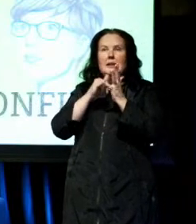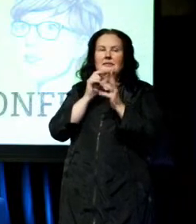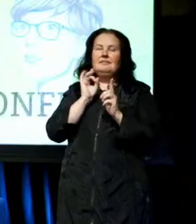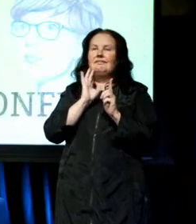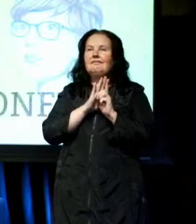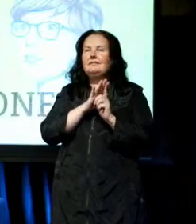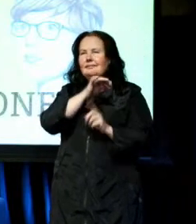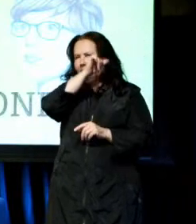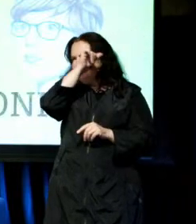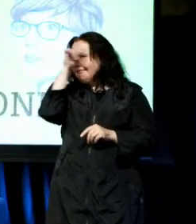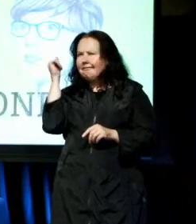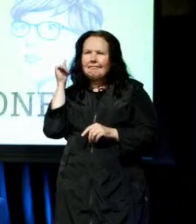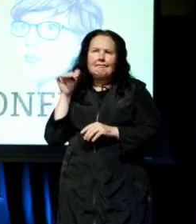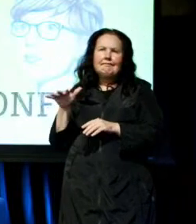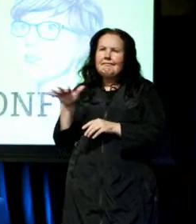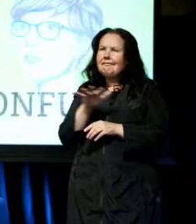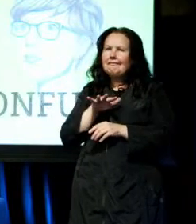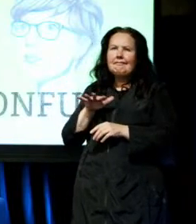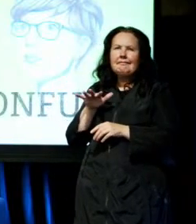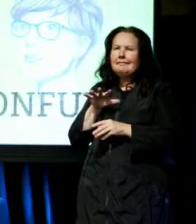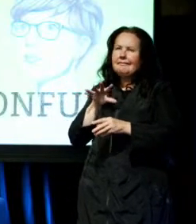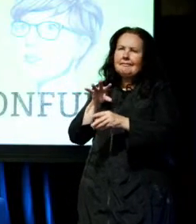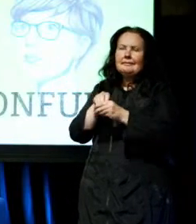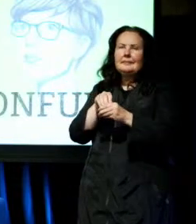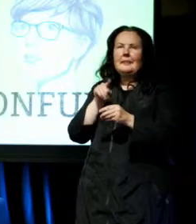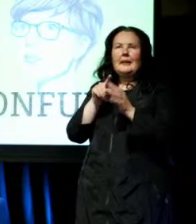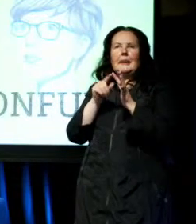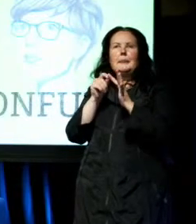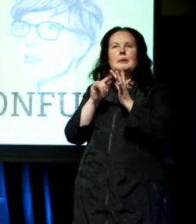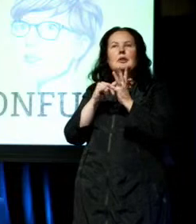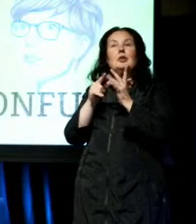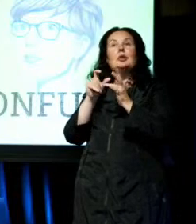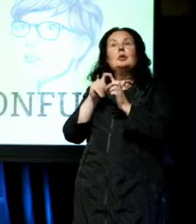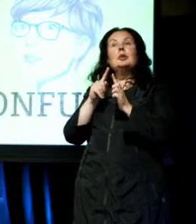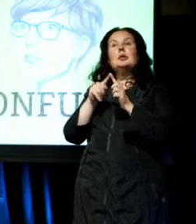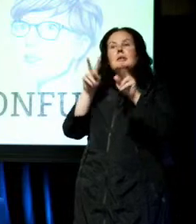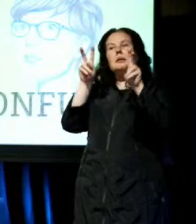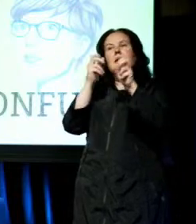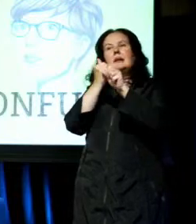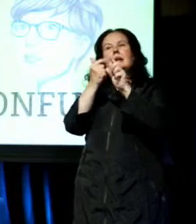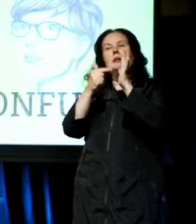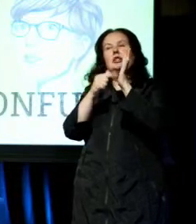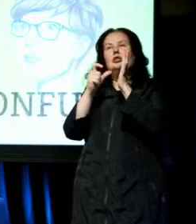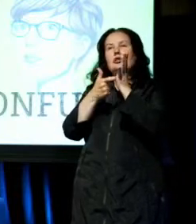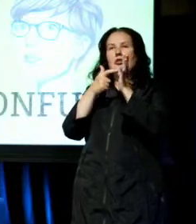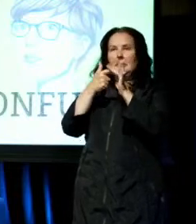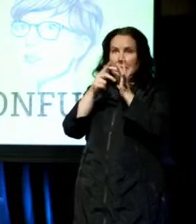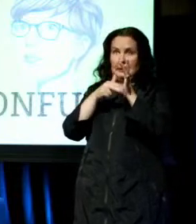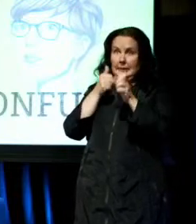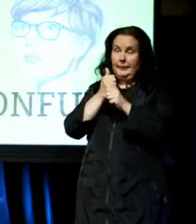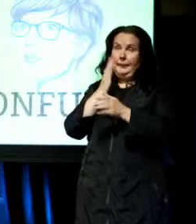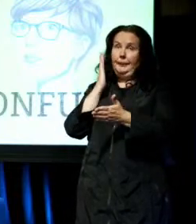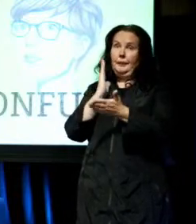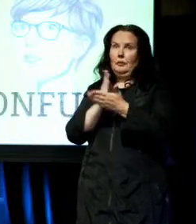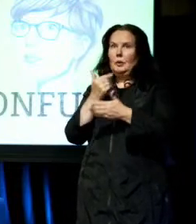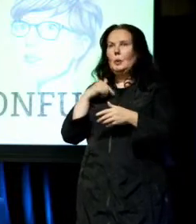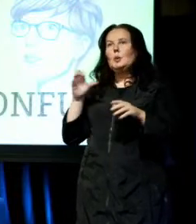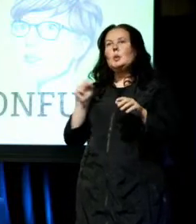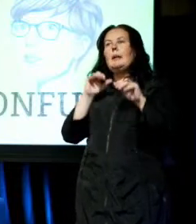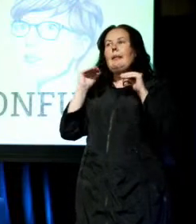that episode, which, by the way, just for anyone who's not familiar with it, it was an episode of Get Crackin', which was I probably should